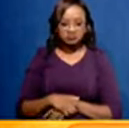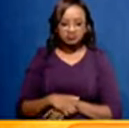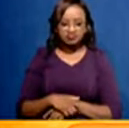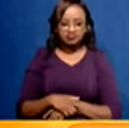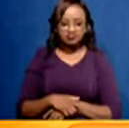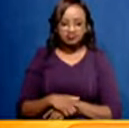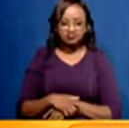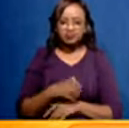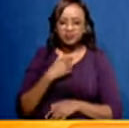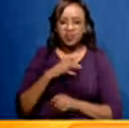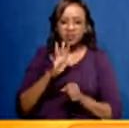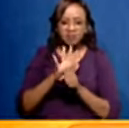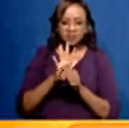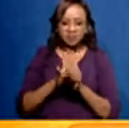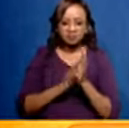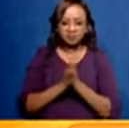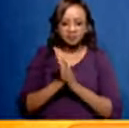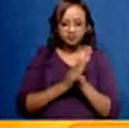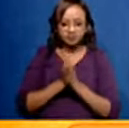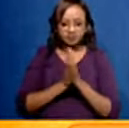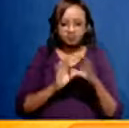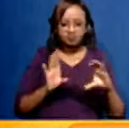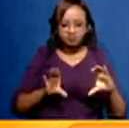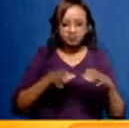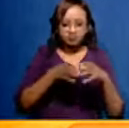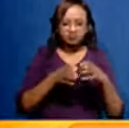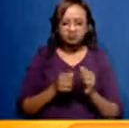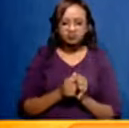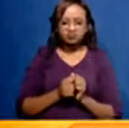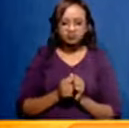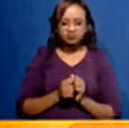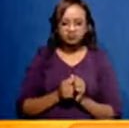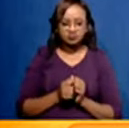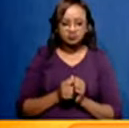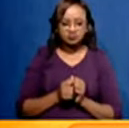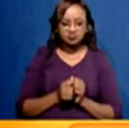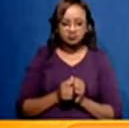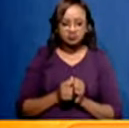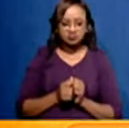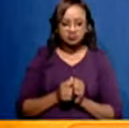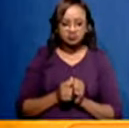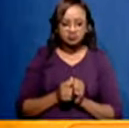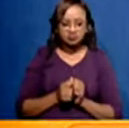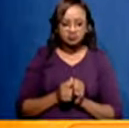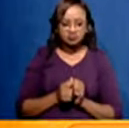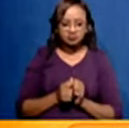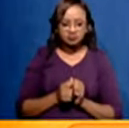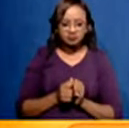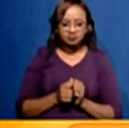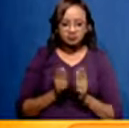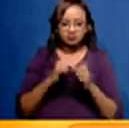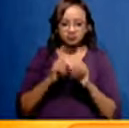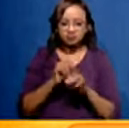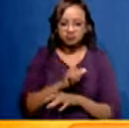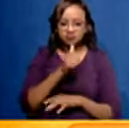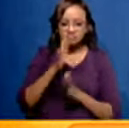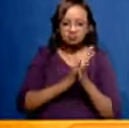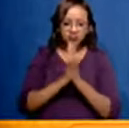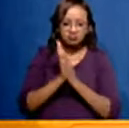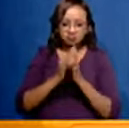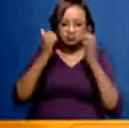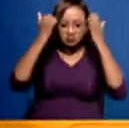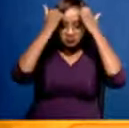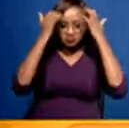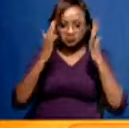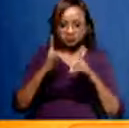very passionate faculty. What you see when you come into these campuses are very passionate students. But in the town halls,